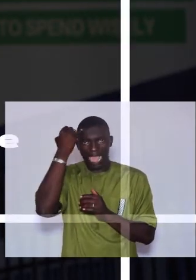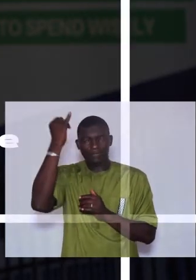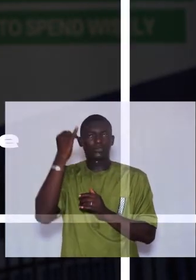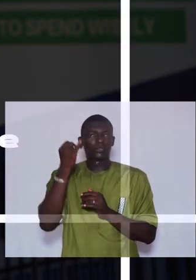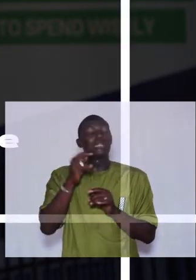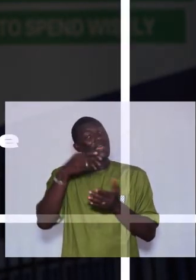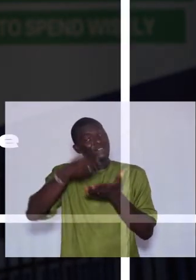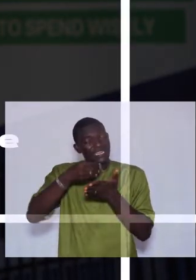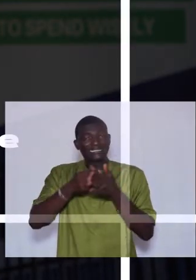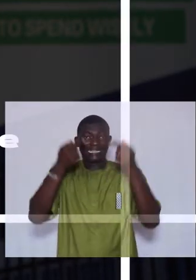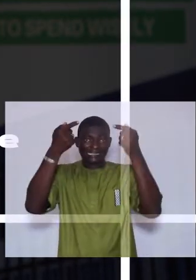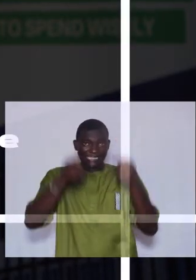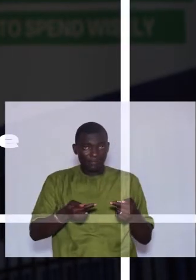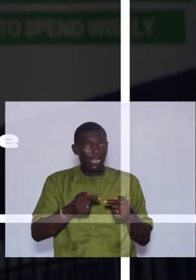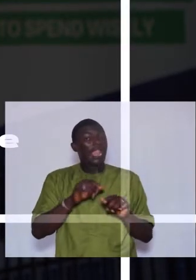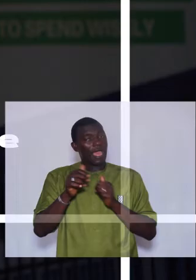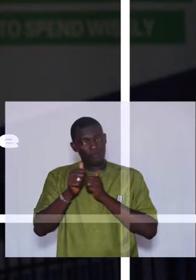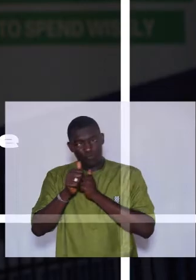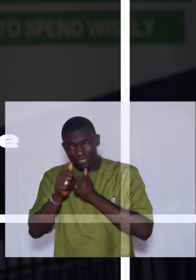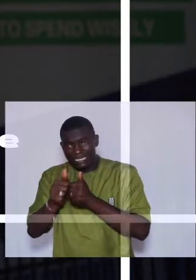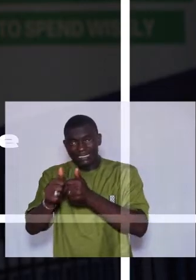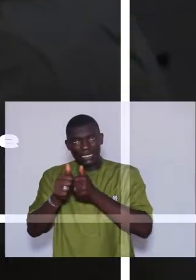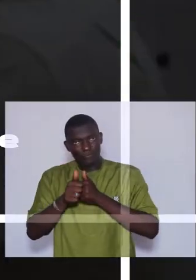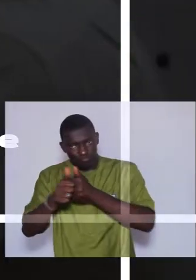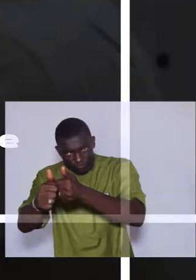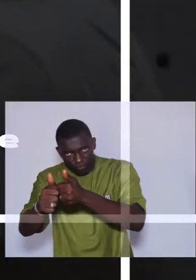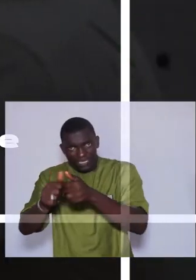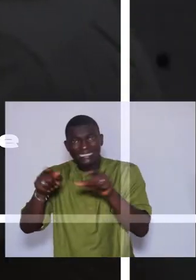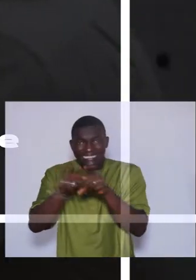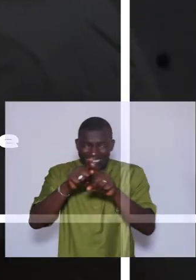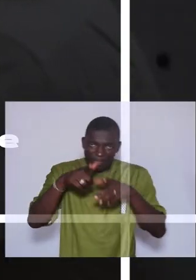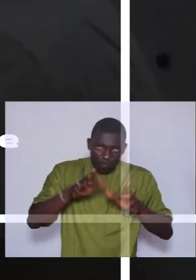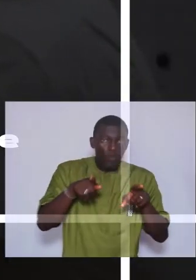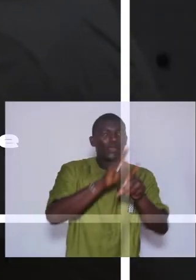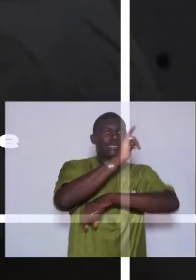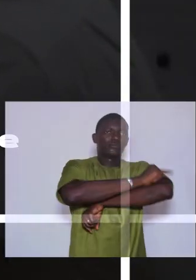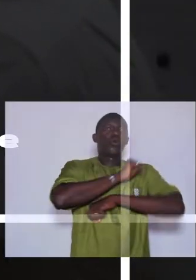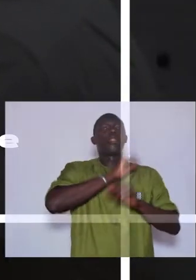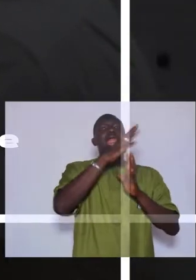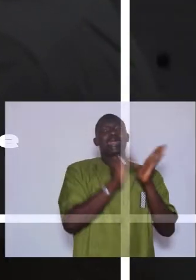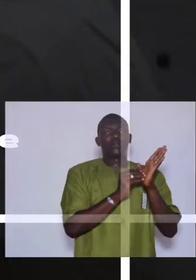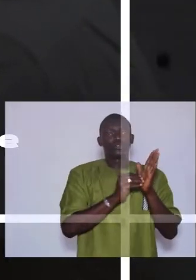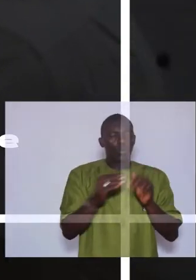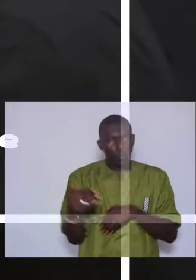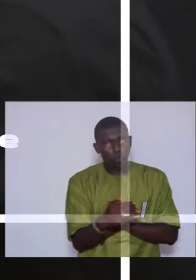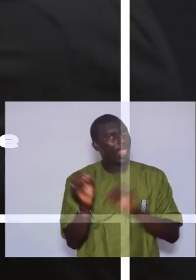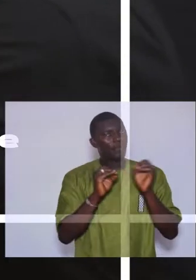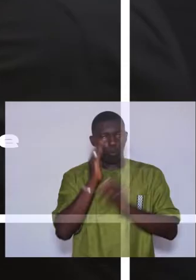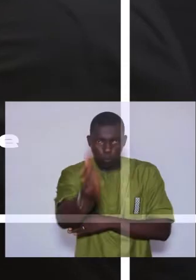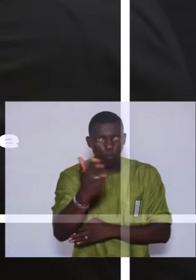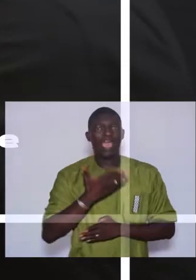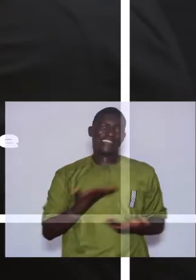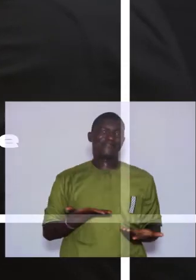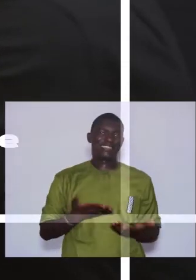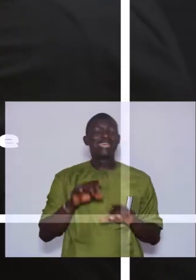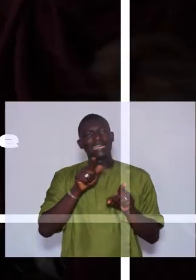financial statements audited are in line with the institution's books of accounts, that the audited institution has spent the money allocated to